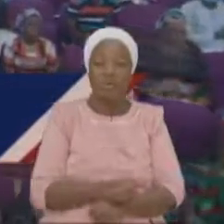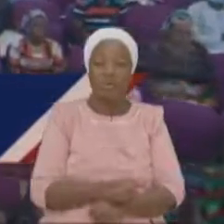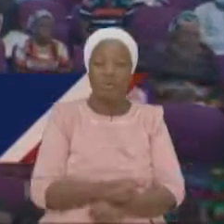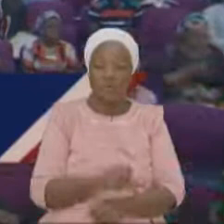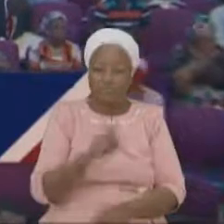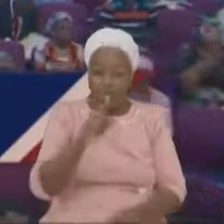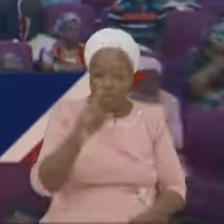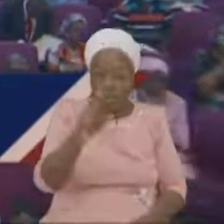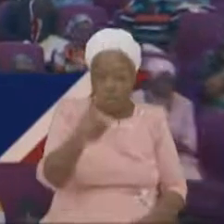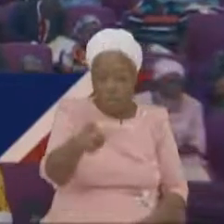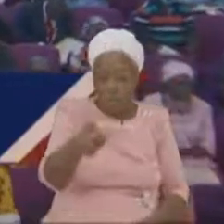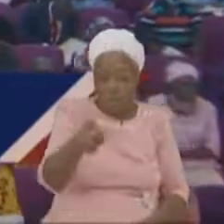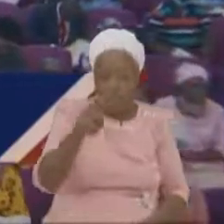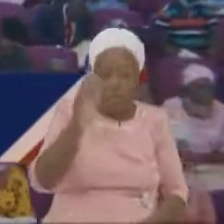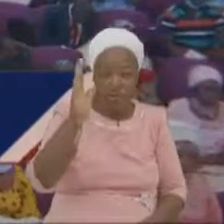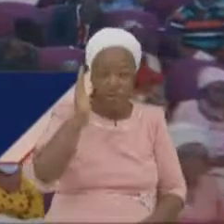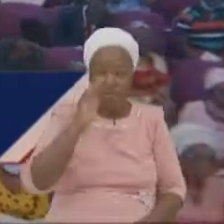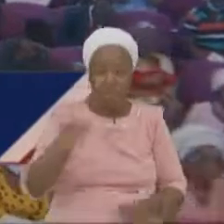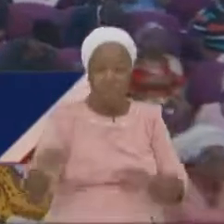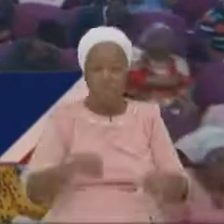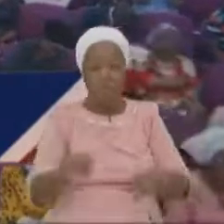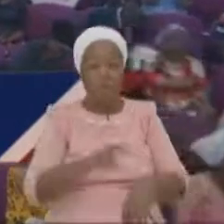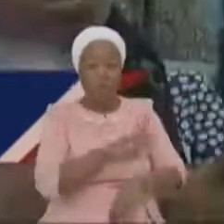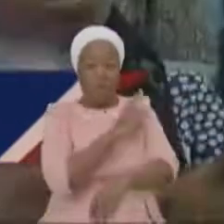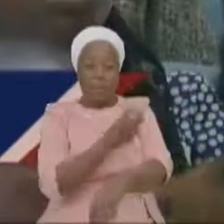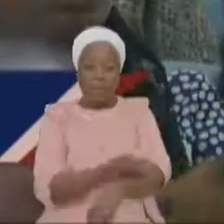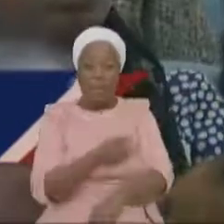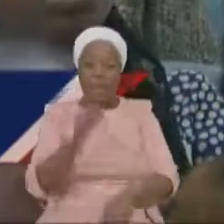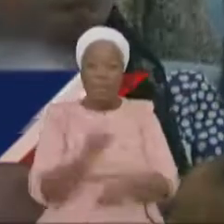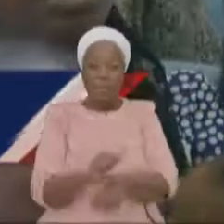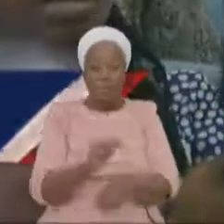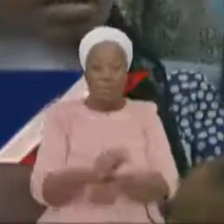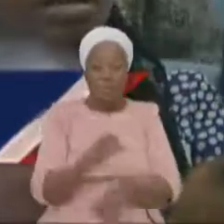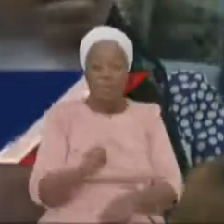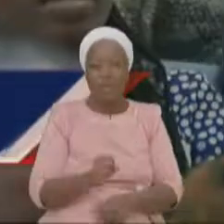Amen. You will do mighty works.